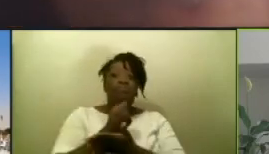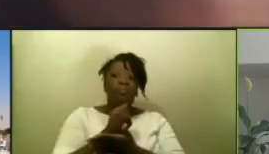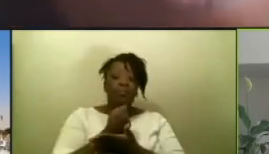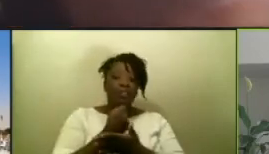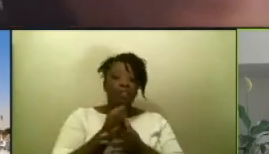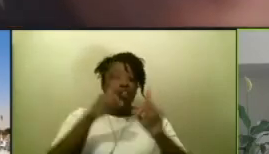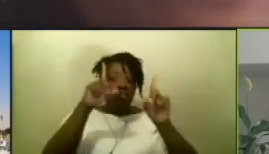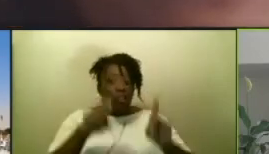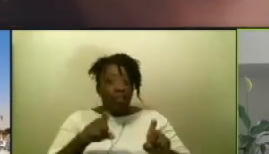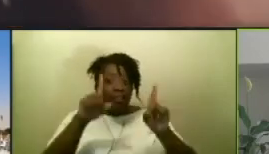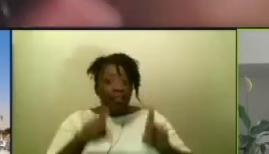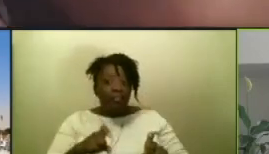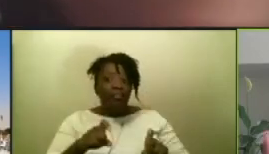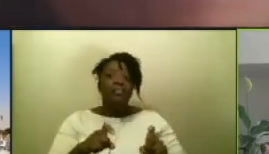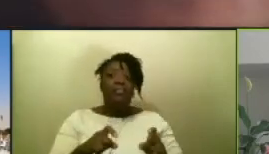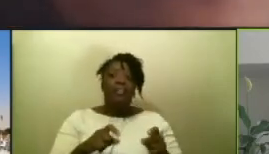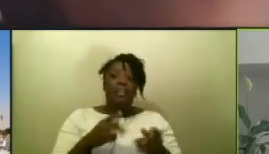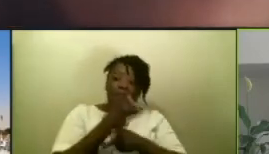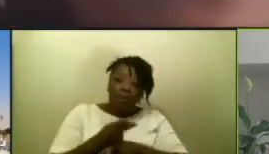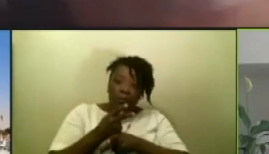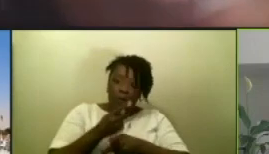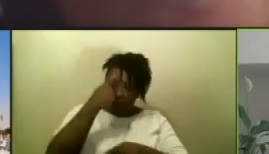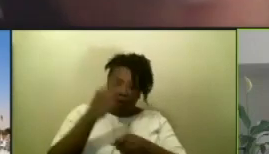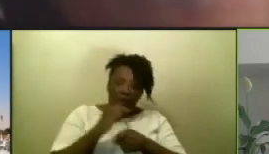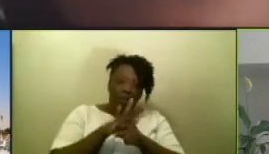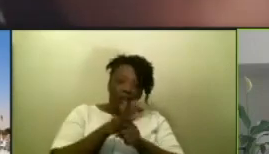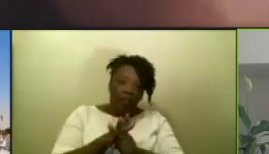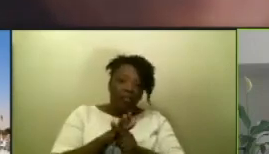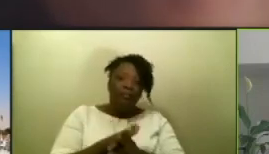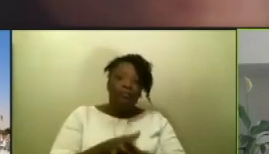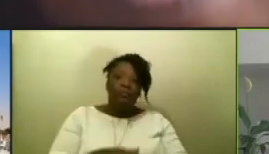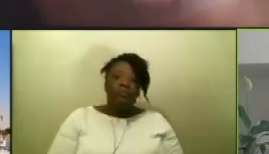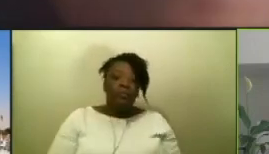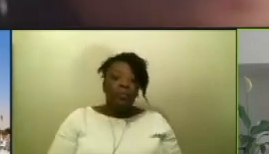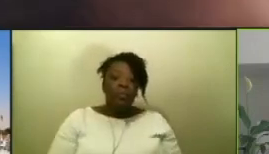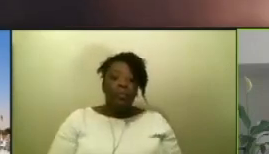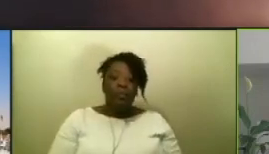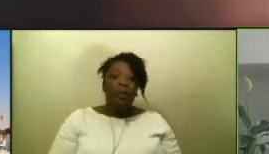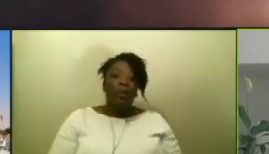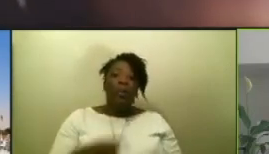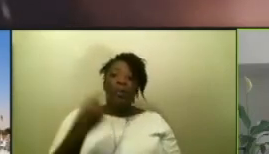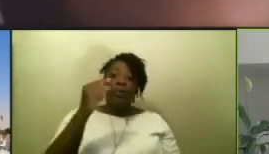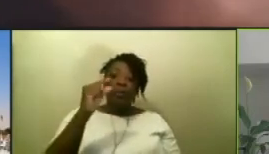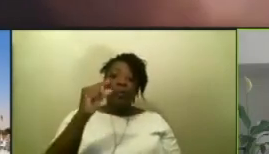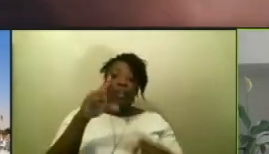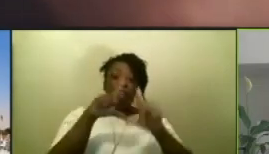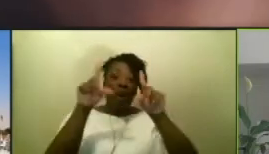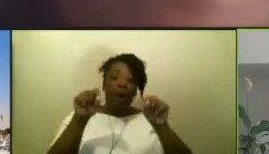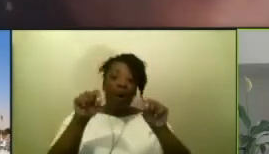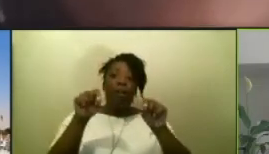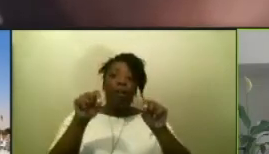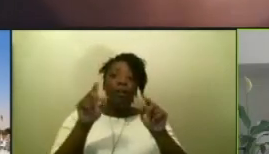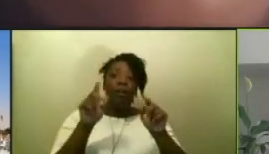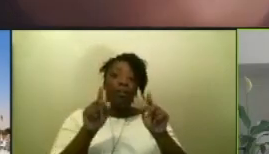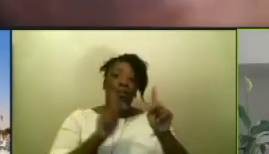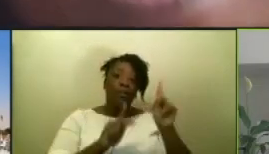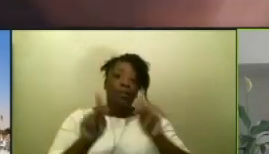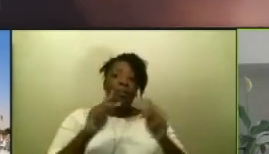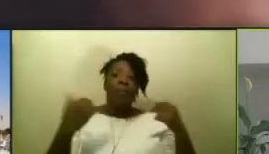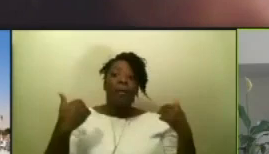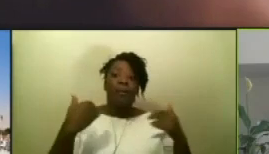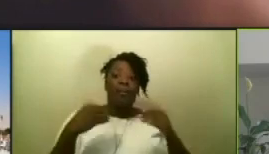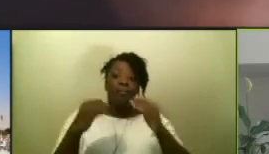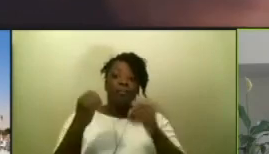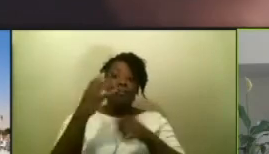the coronavirus. Immigrants like green card holders who have been here for less than 5 years, people with TPS, people with